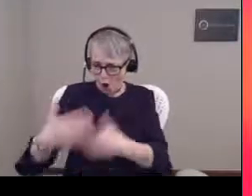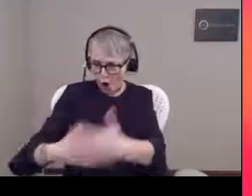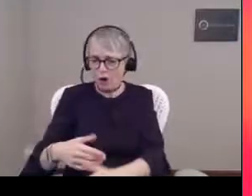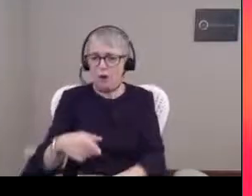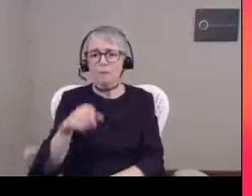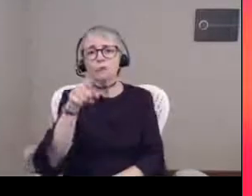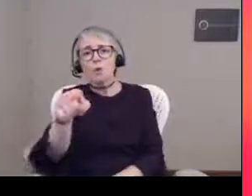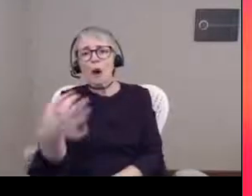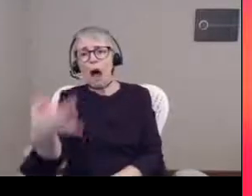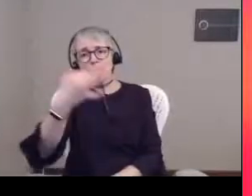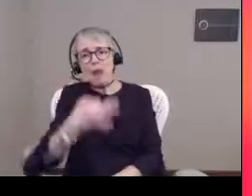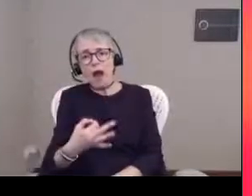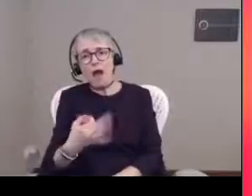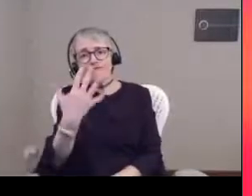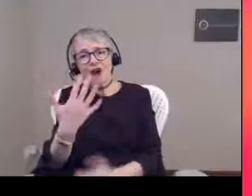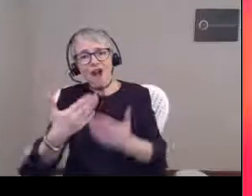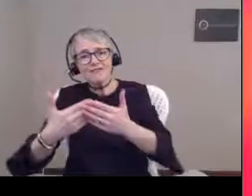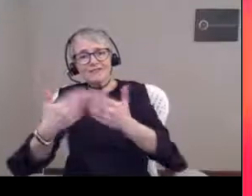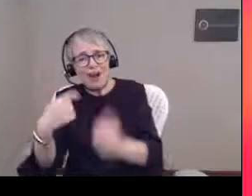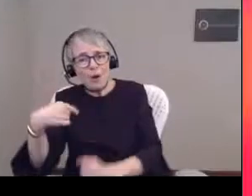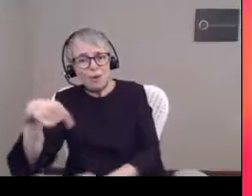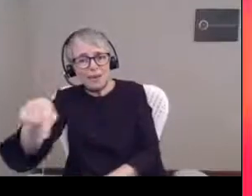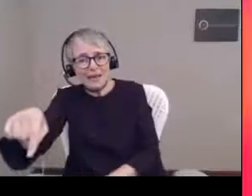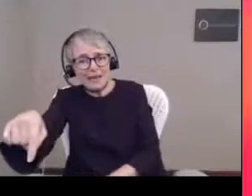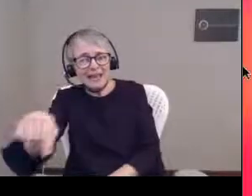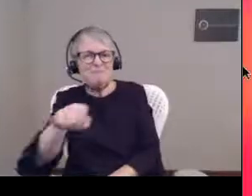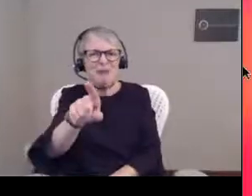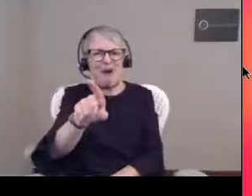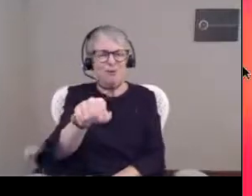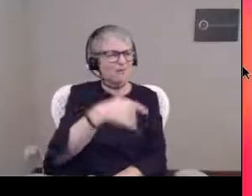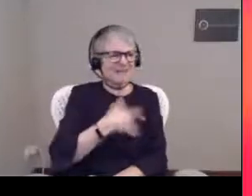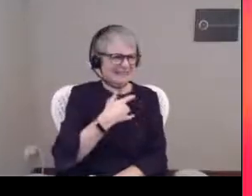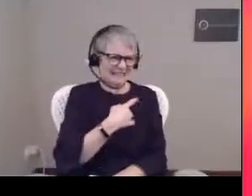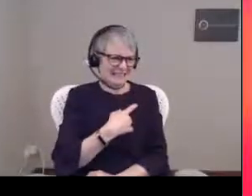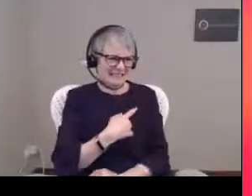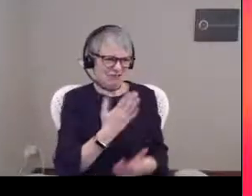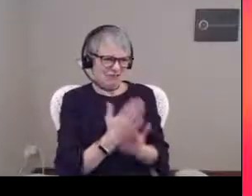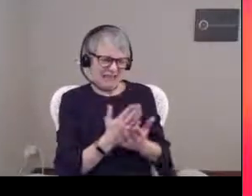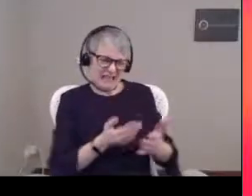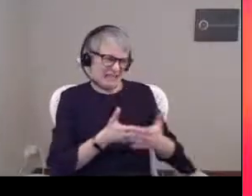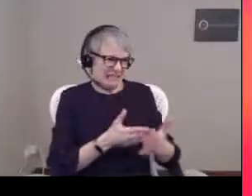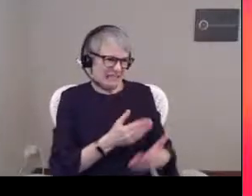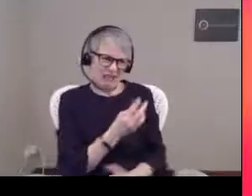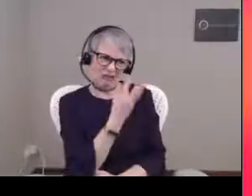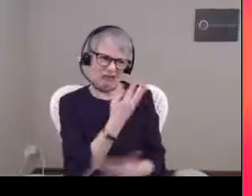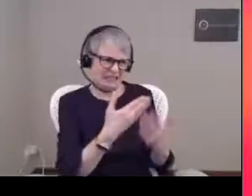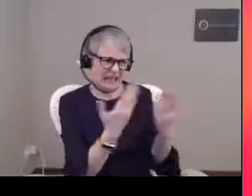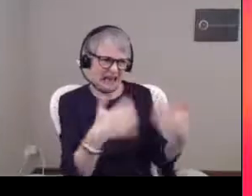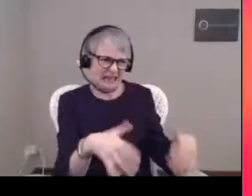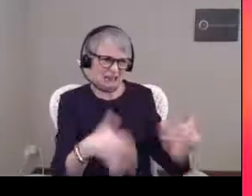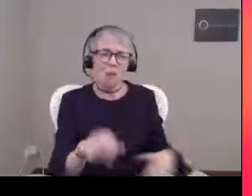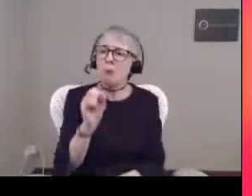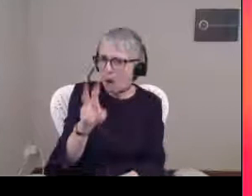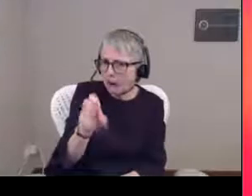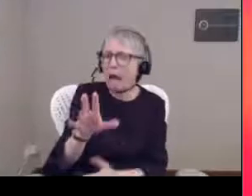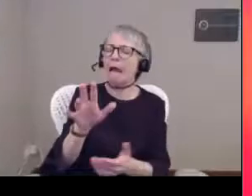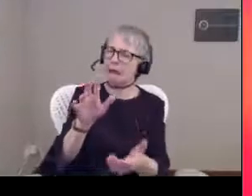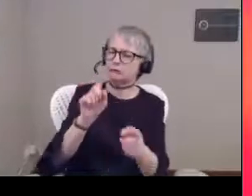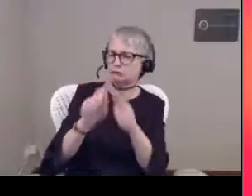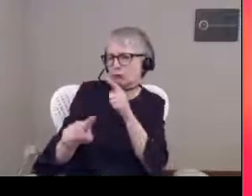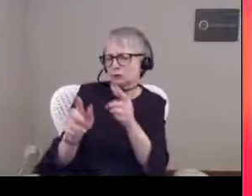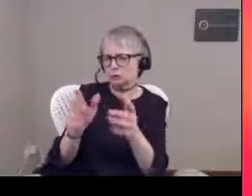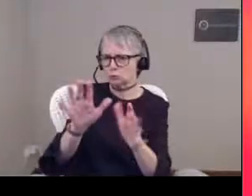week, but you can only work 3 days, can we accommodate that? And looking at those sort of plans. So the idea of what I'm trying to say is that we're not just, you